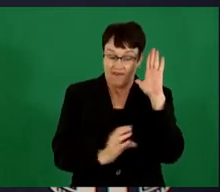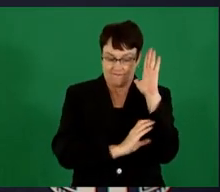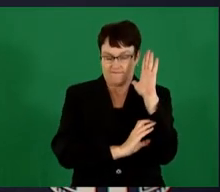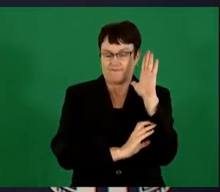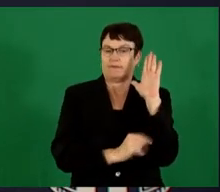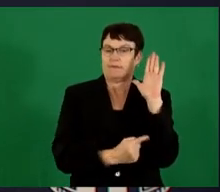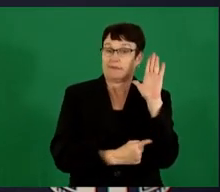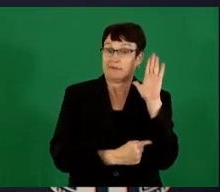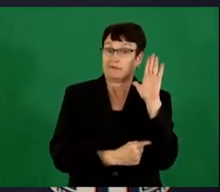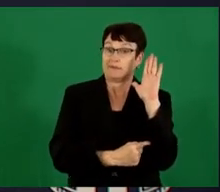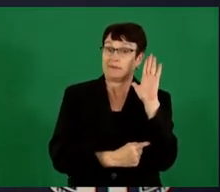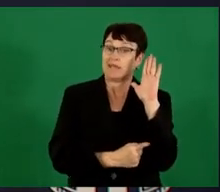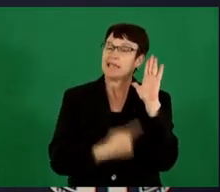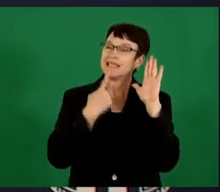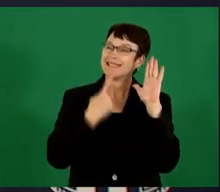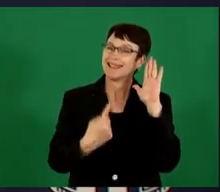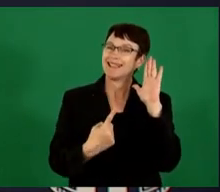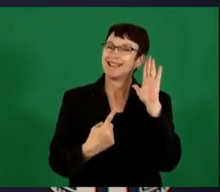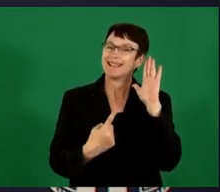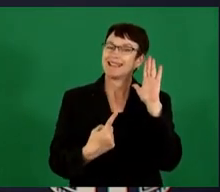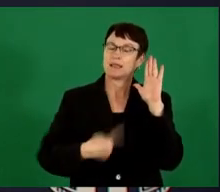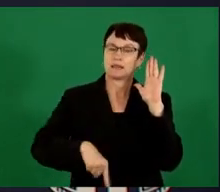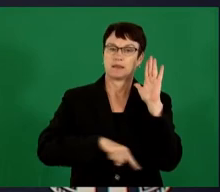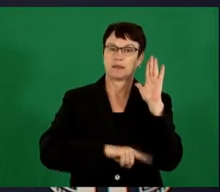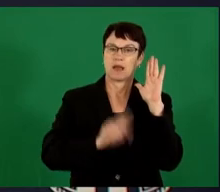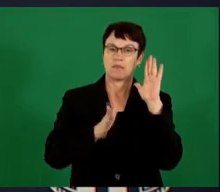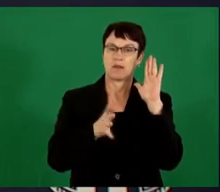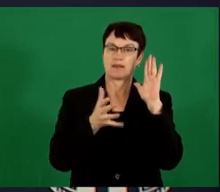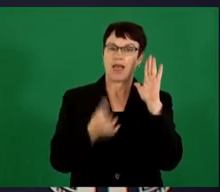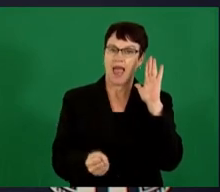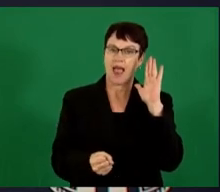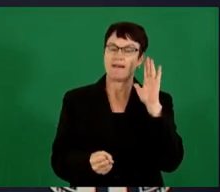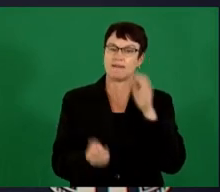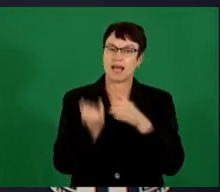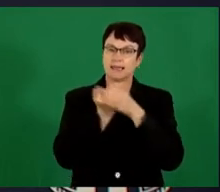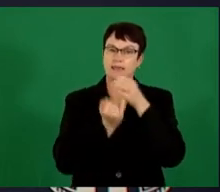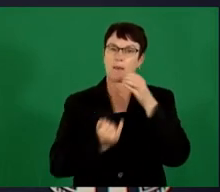said there must be an independent institution